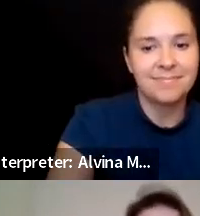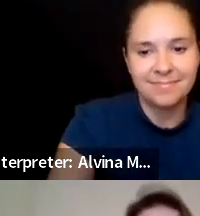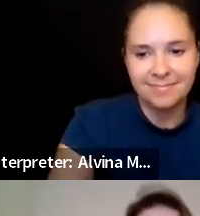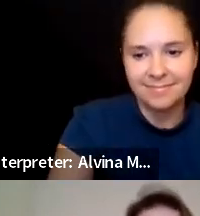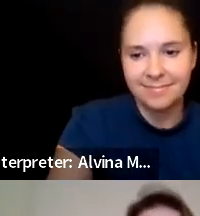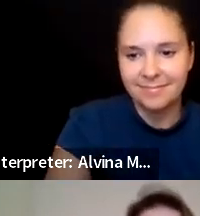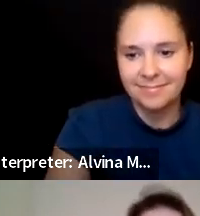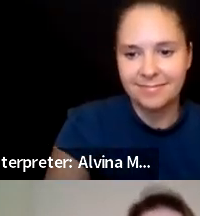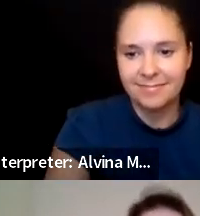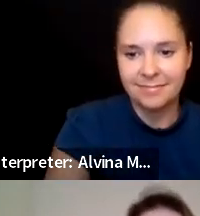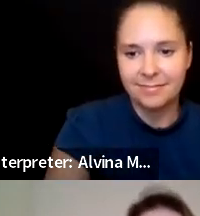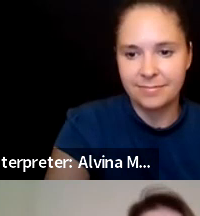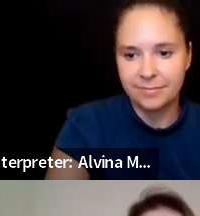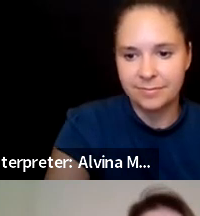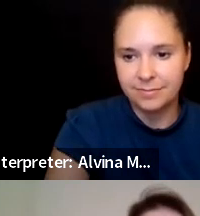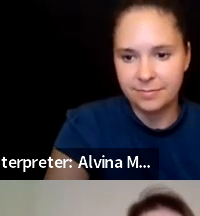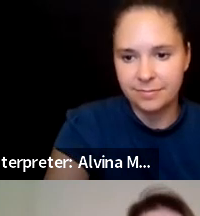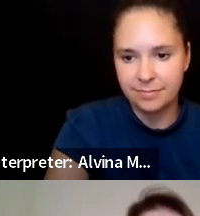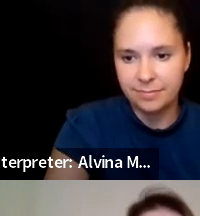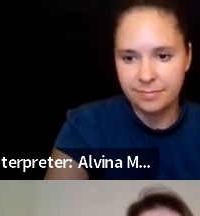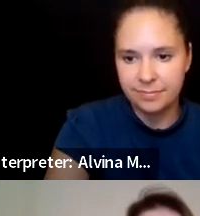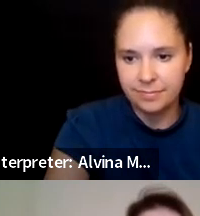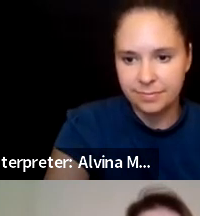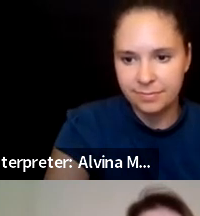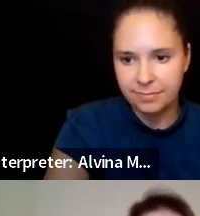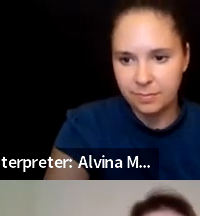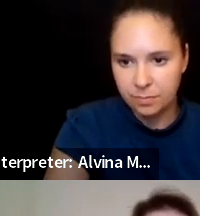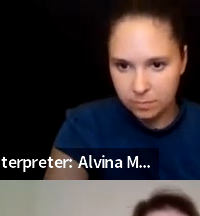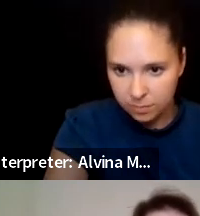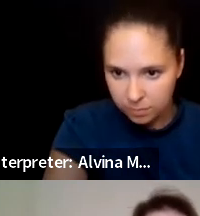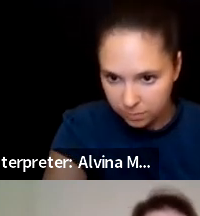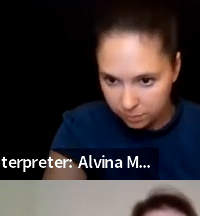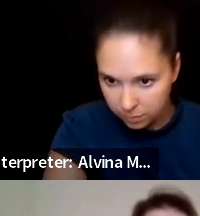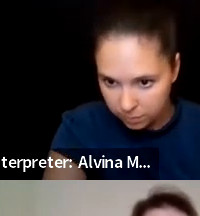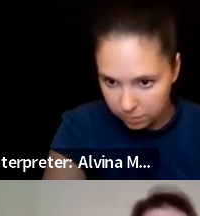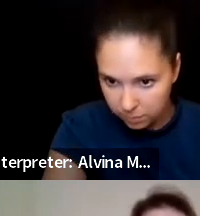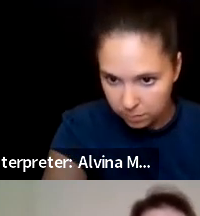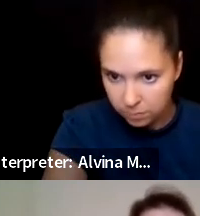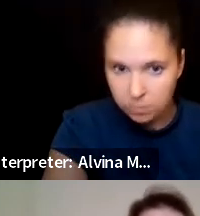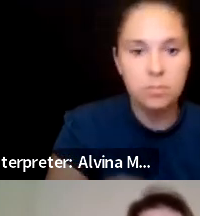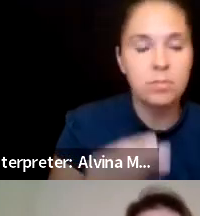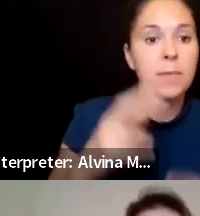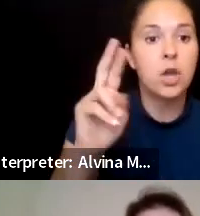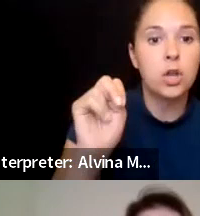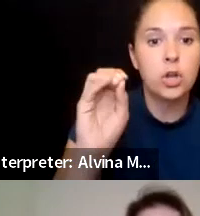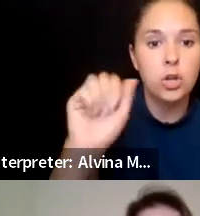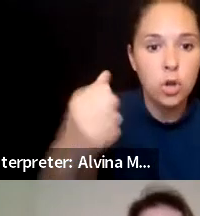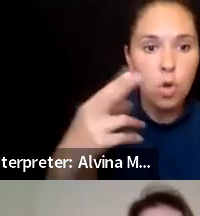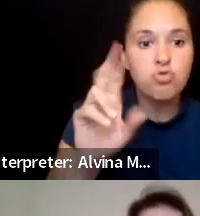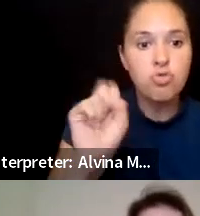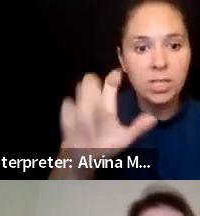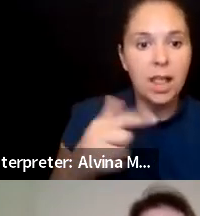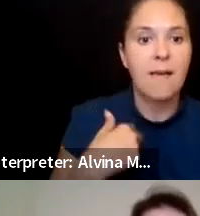Awesome. Thanks, Erica. All right, Noah. My name is Noah Russell. I am 23 years old, and I am the